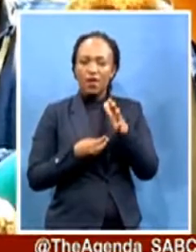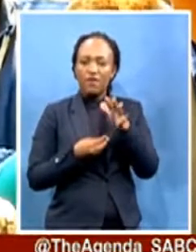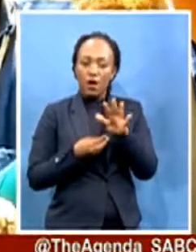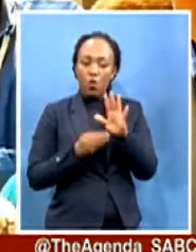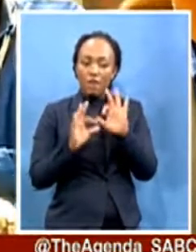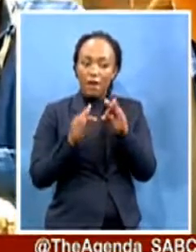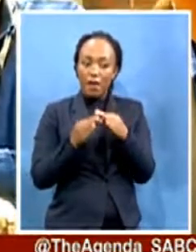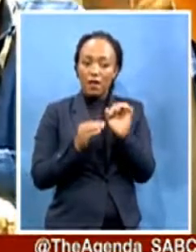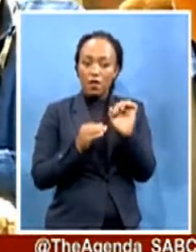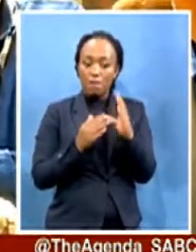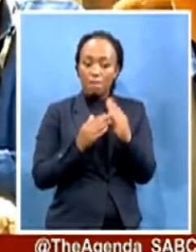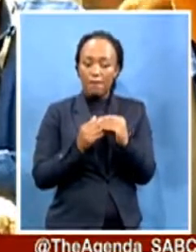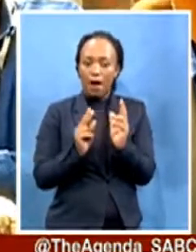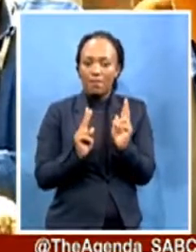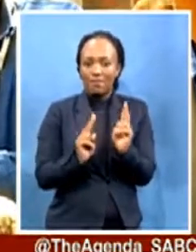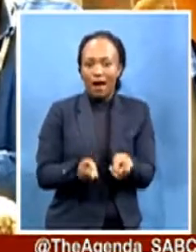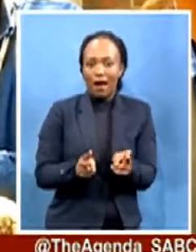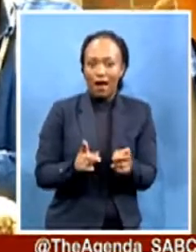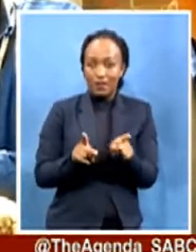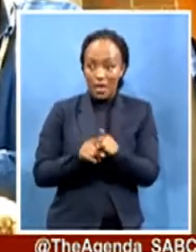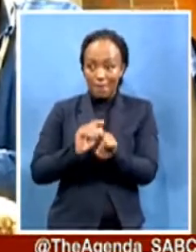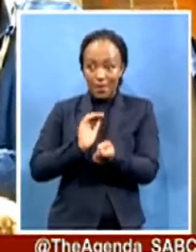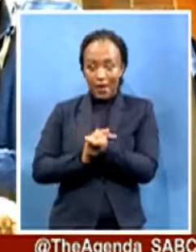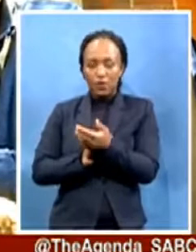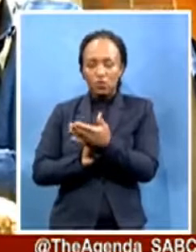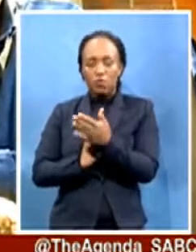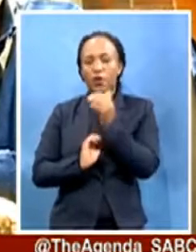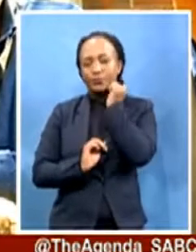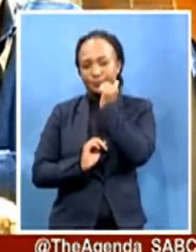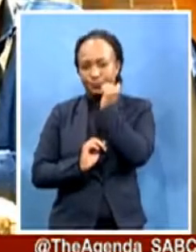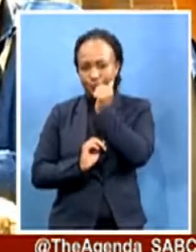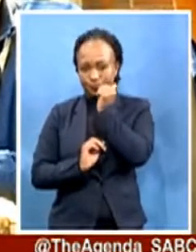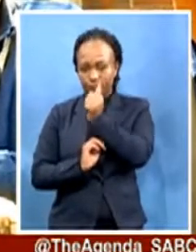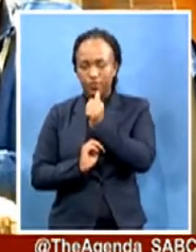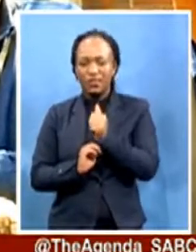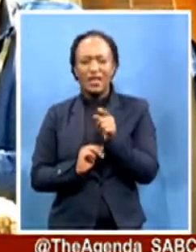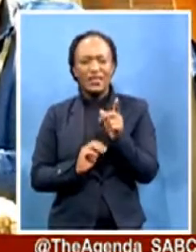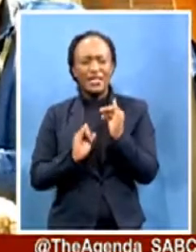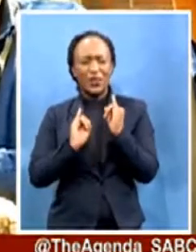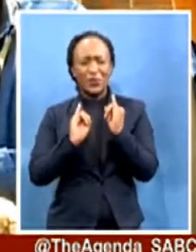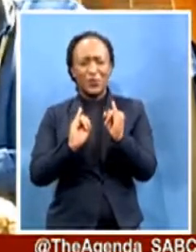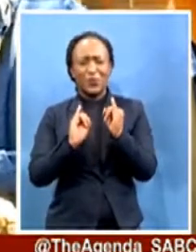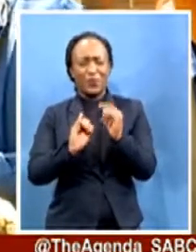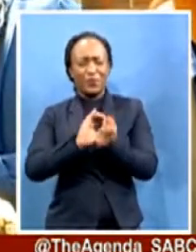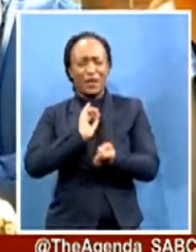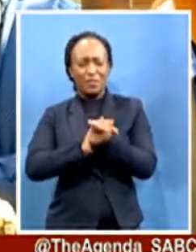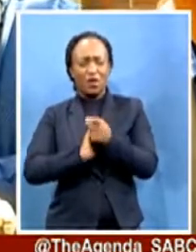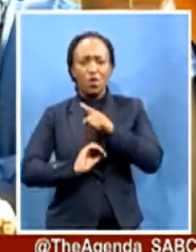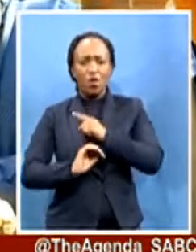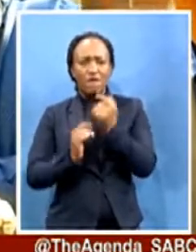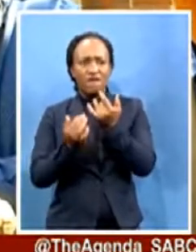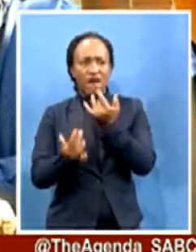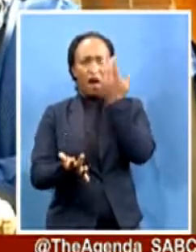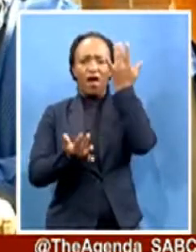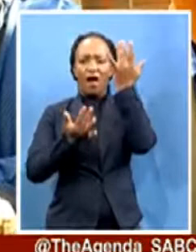has happened. It was a tragedy to have a fire break out in a ward. But at